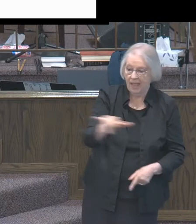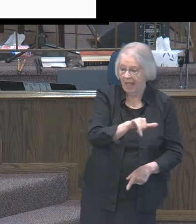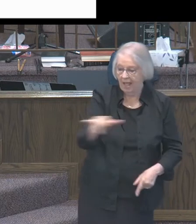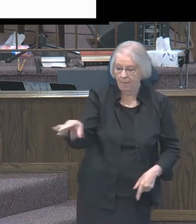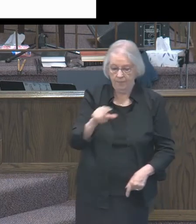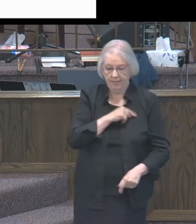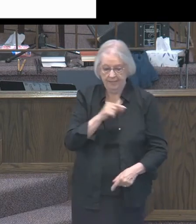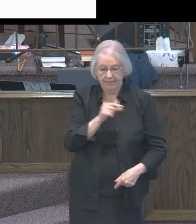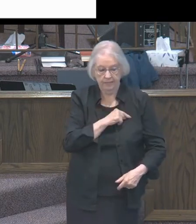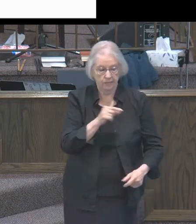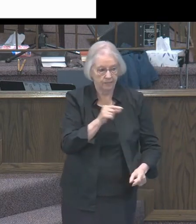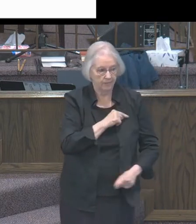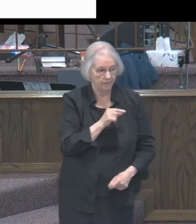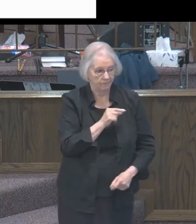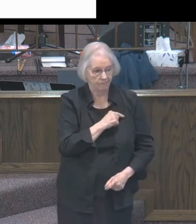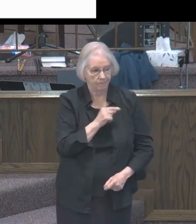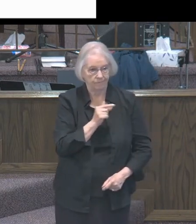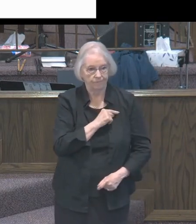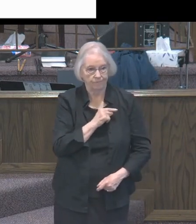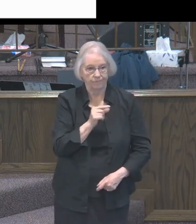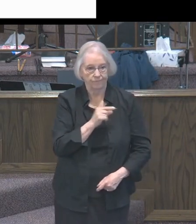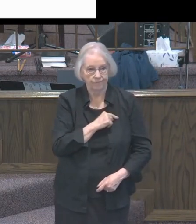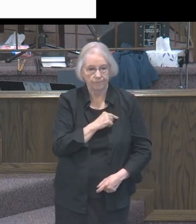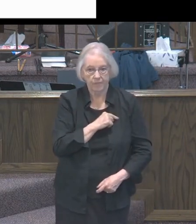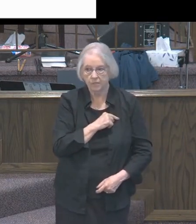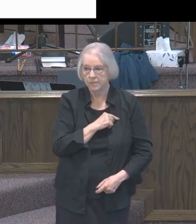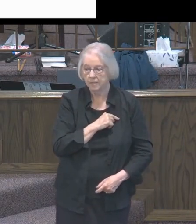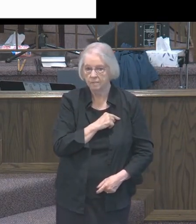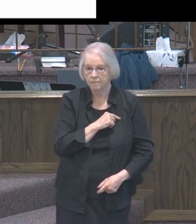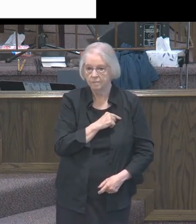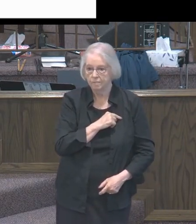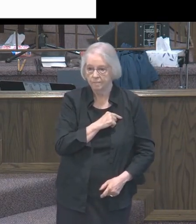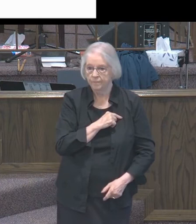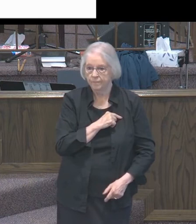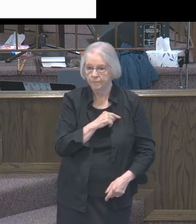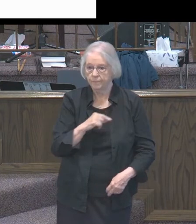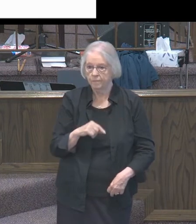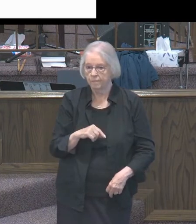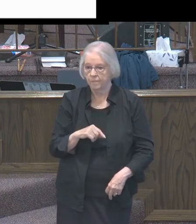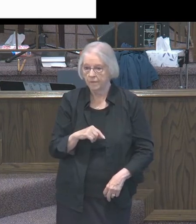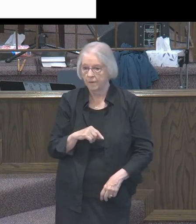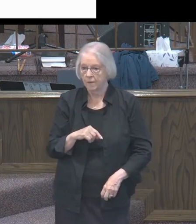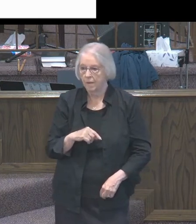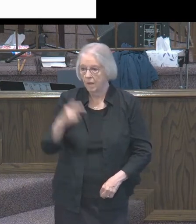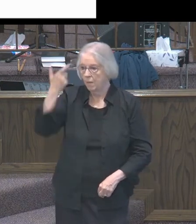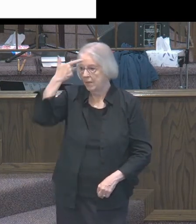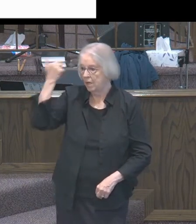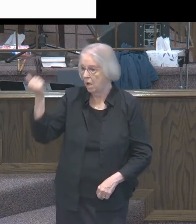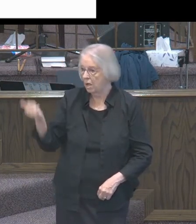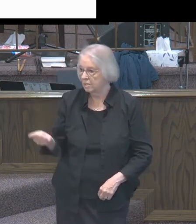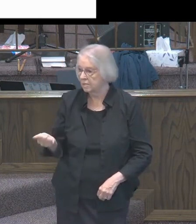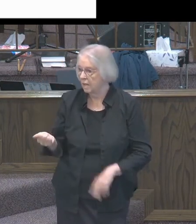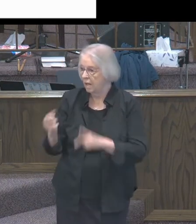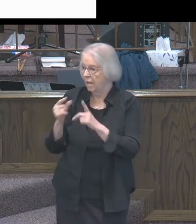that phrase without a cause. But it's there because of the particular word that's used